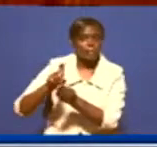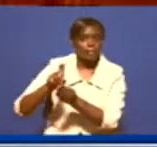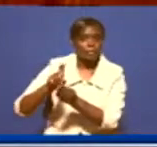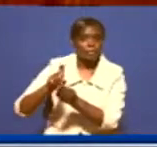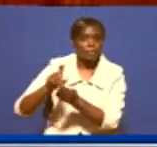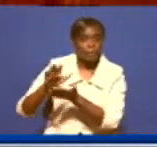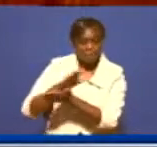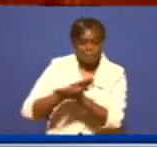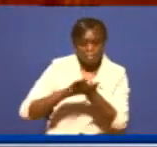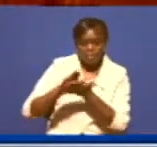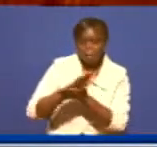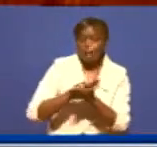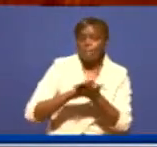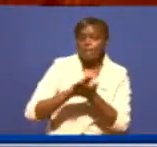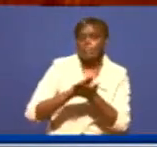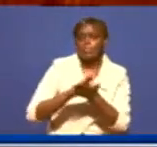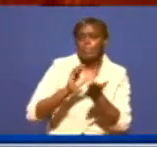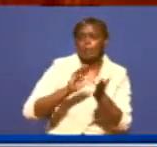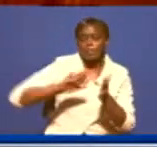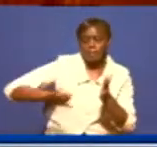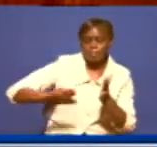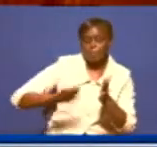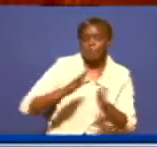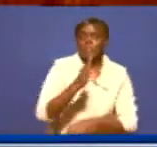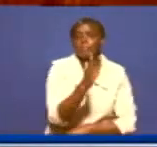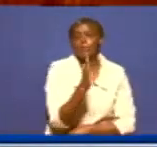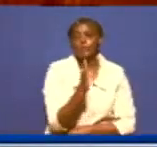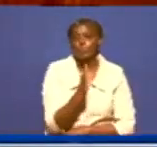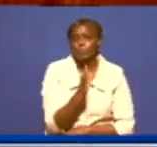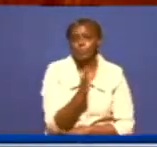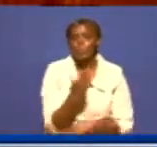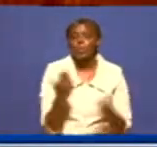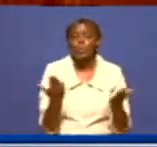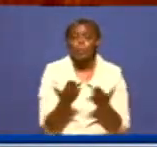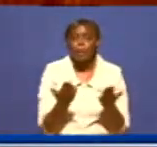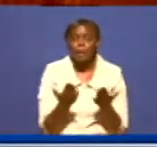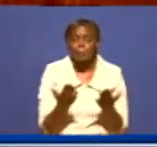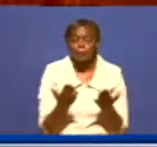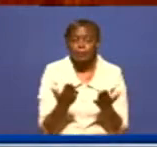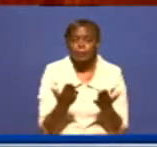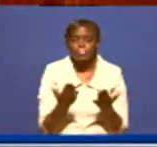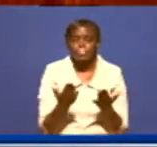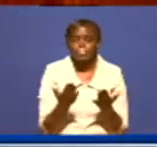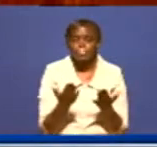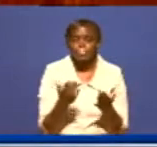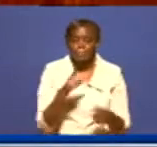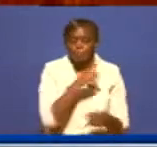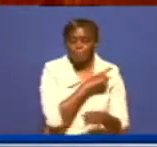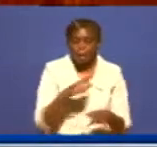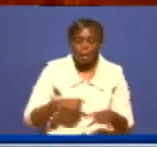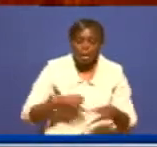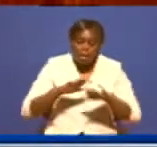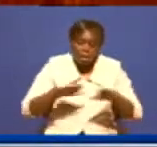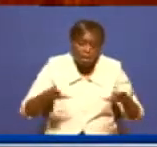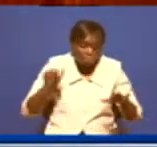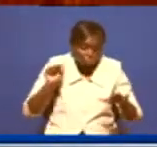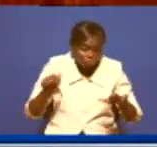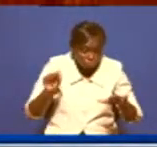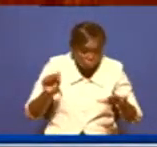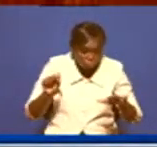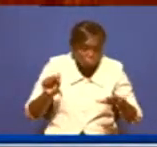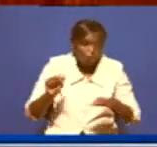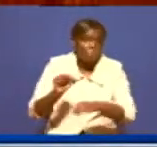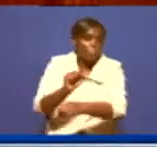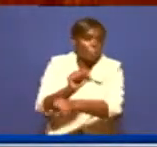interest-based tenancy deposit security, where the landlord is supposed to